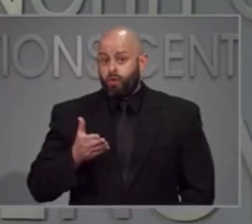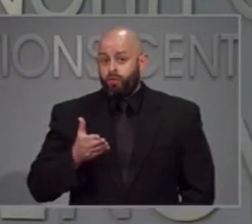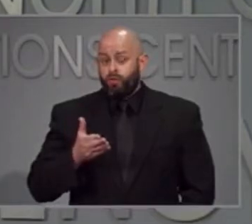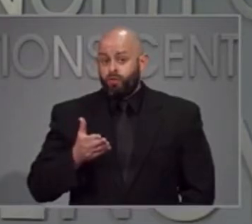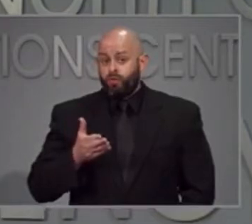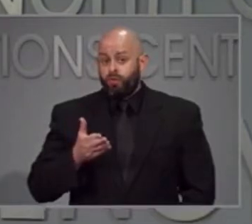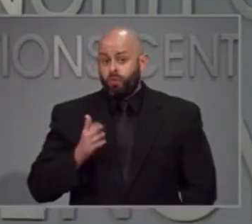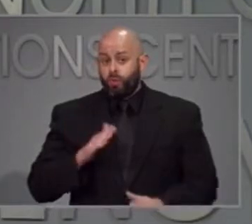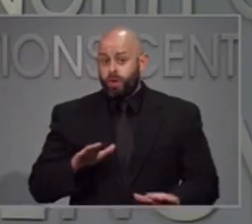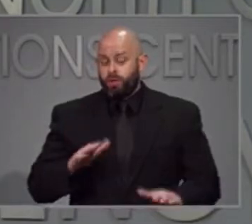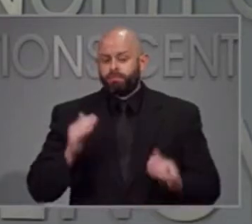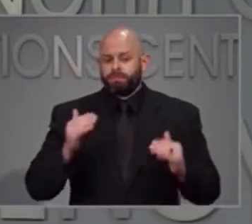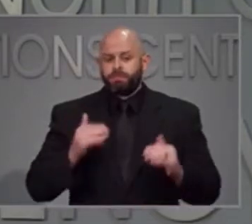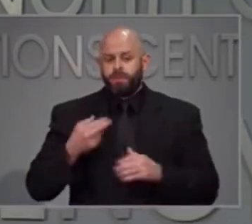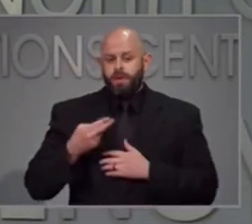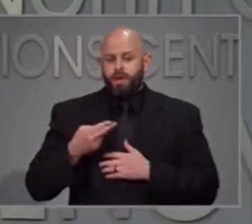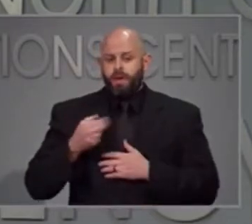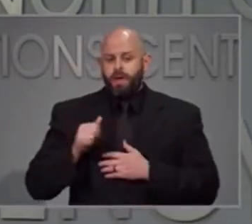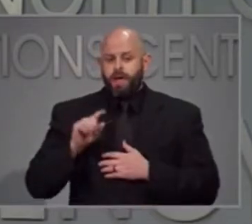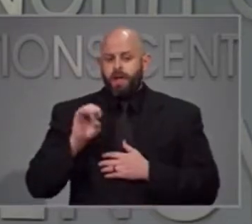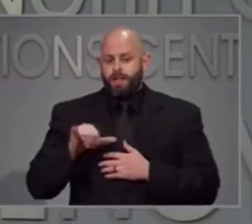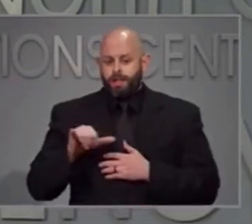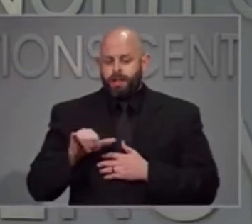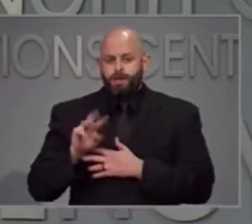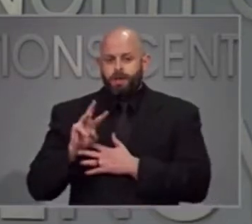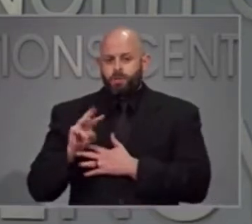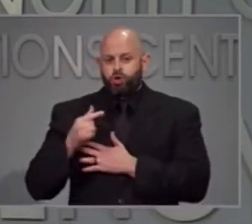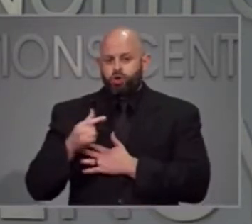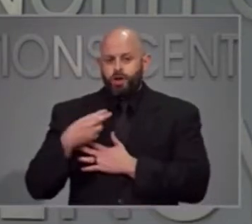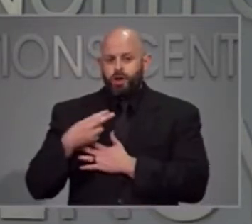We'll try Haley Fixler at WGHP.